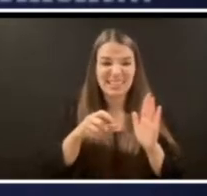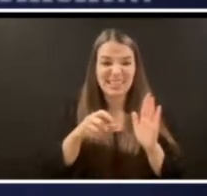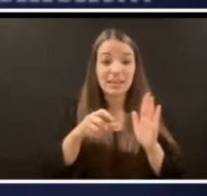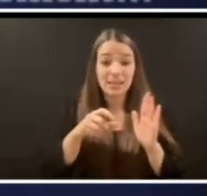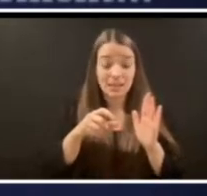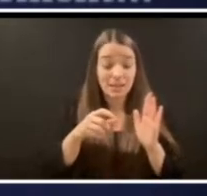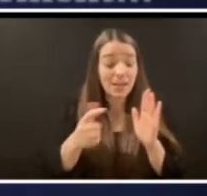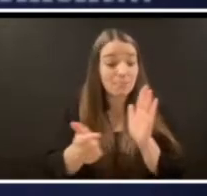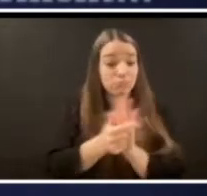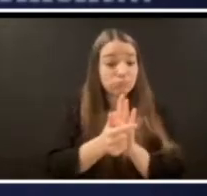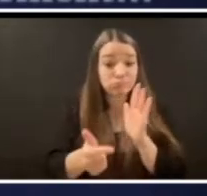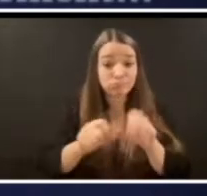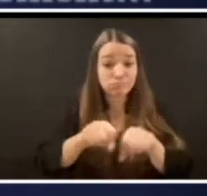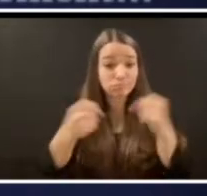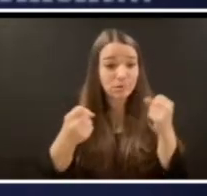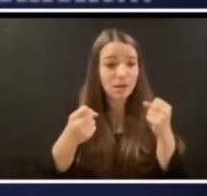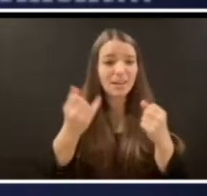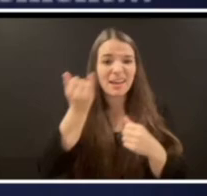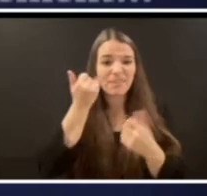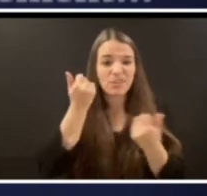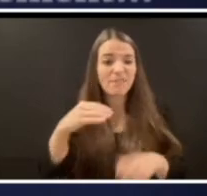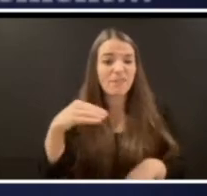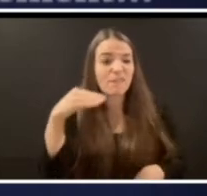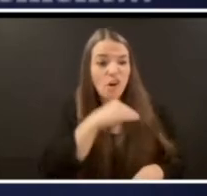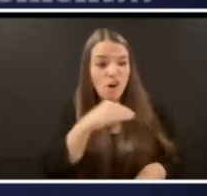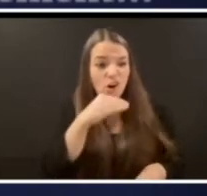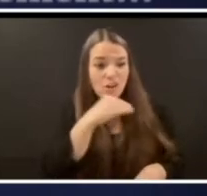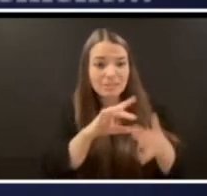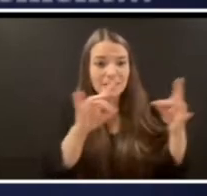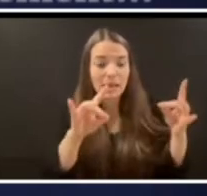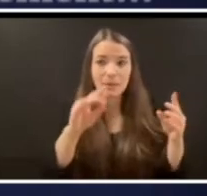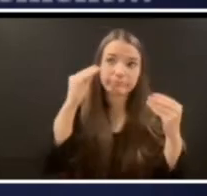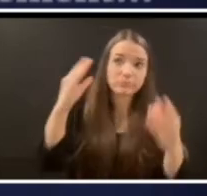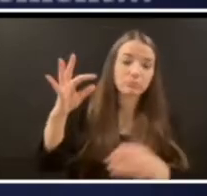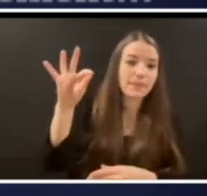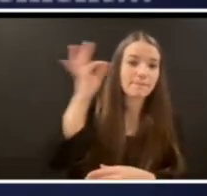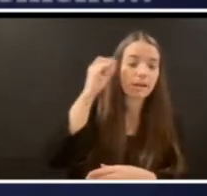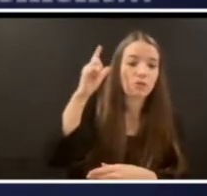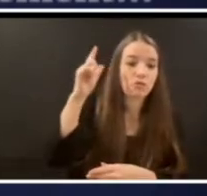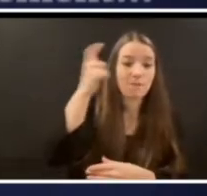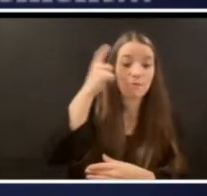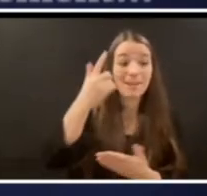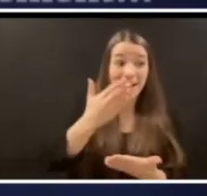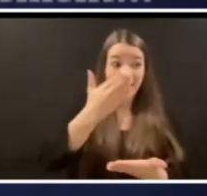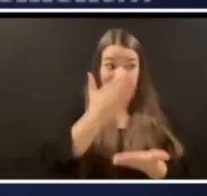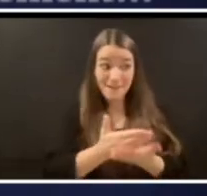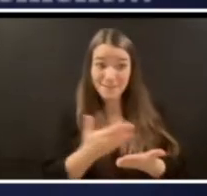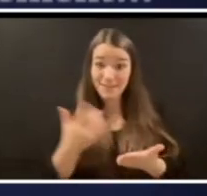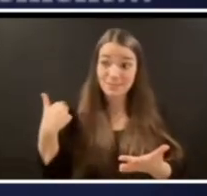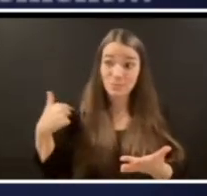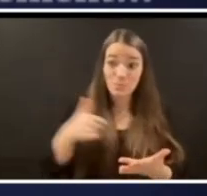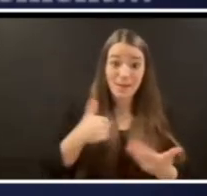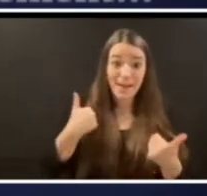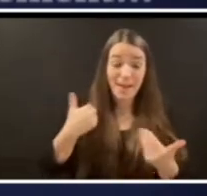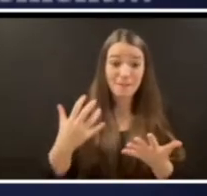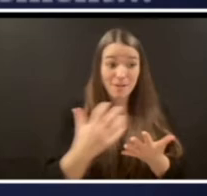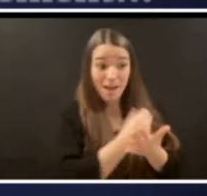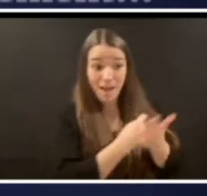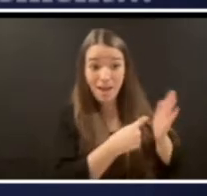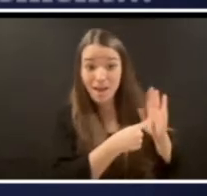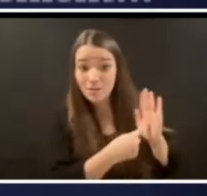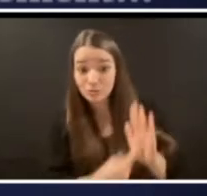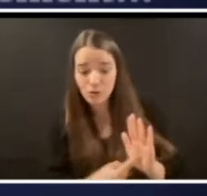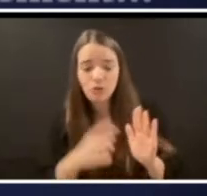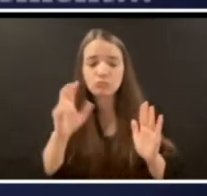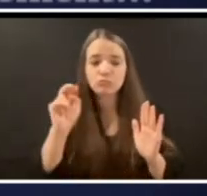materially false statements to the federal government. The evidence clearly suggests that President Trump conspired with others